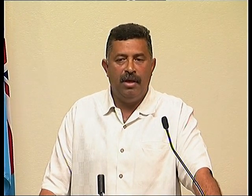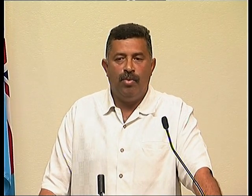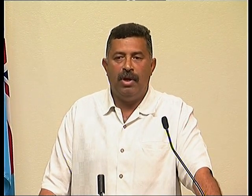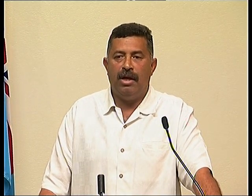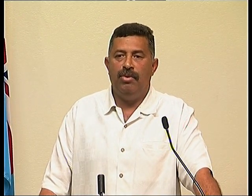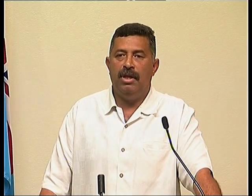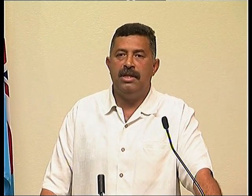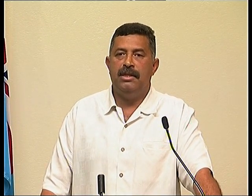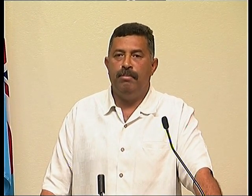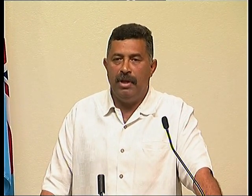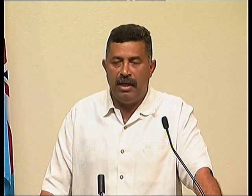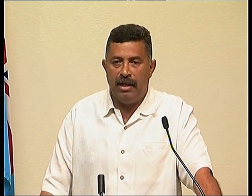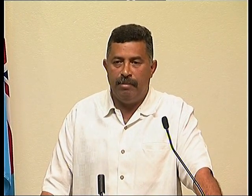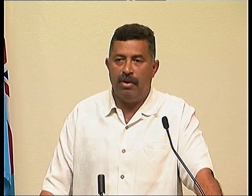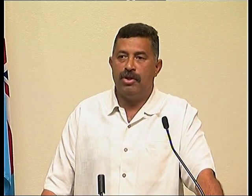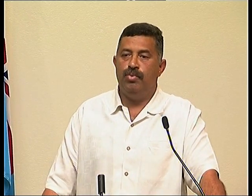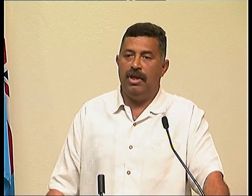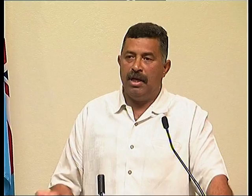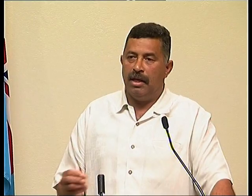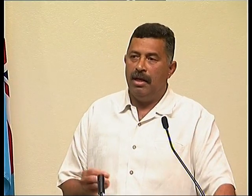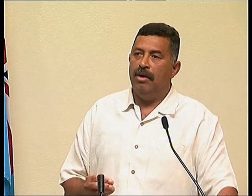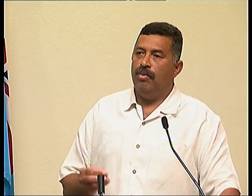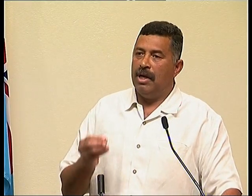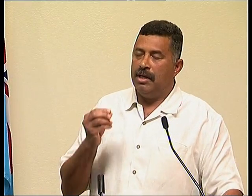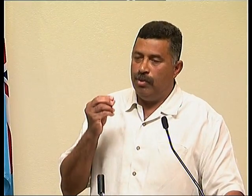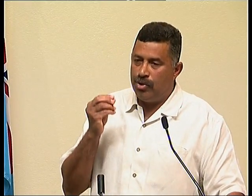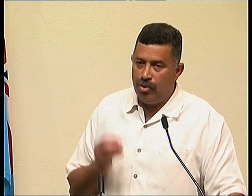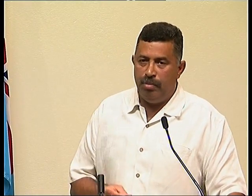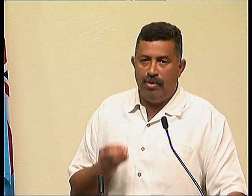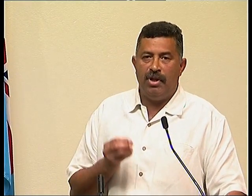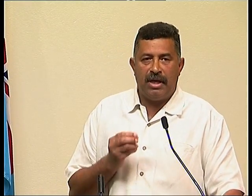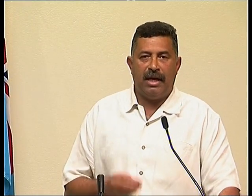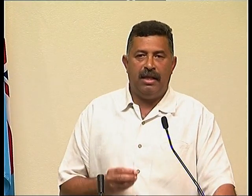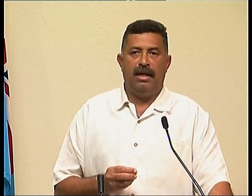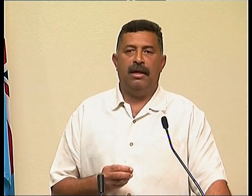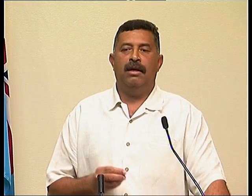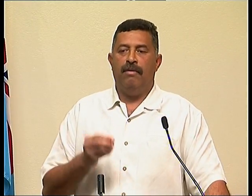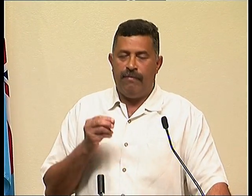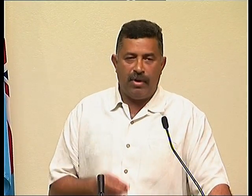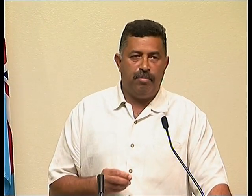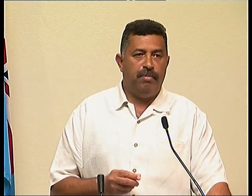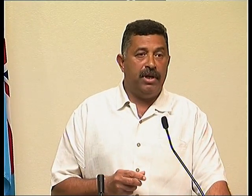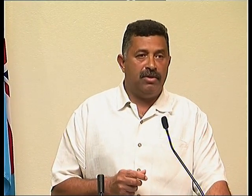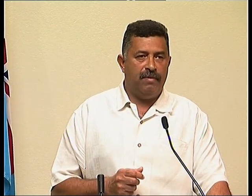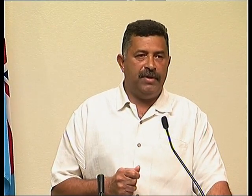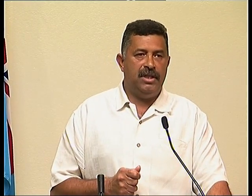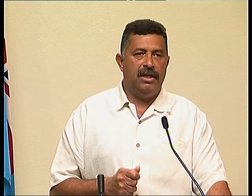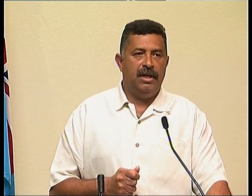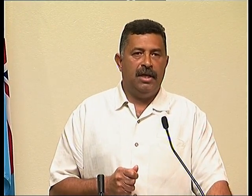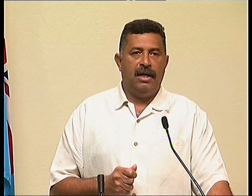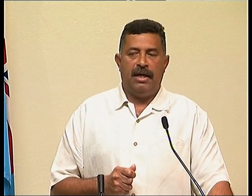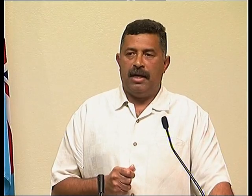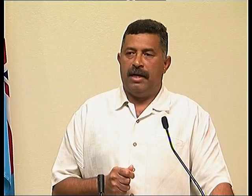sympathy. We are doing this merely because we think we should be doing the right thing for the population of